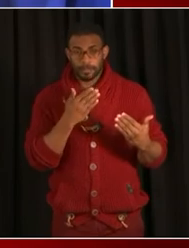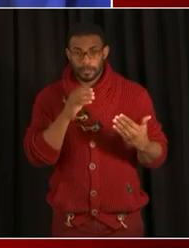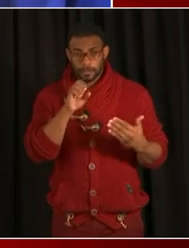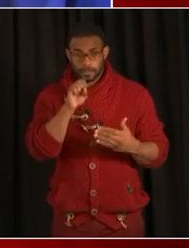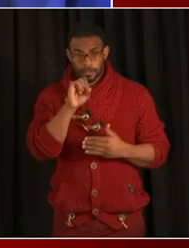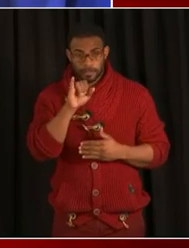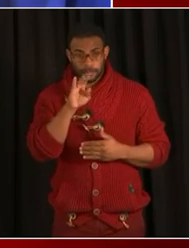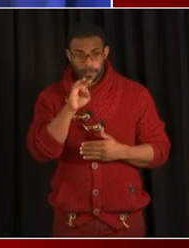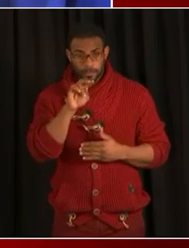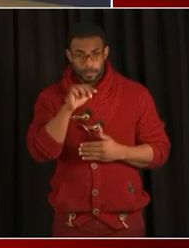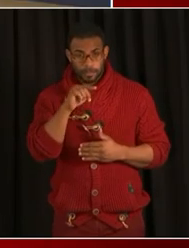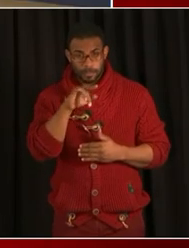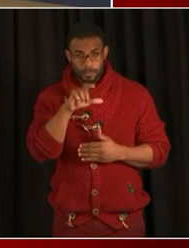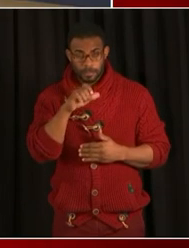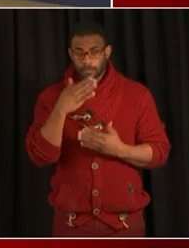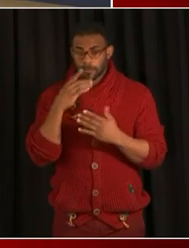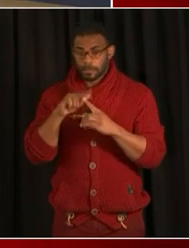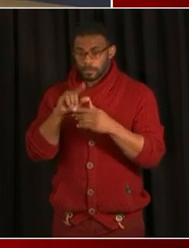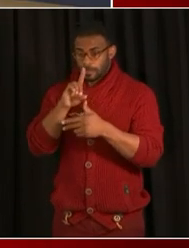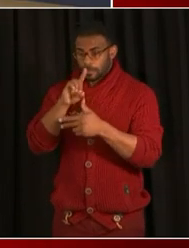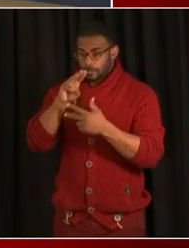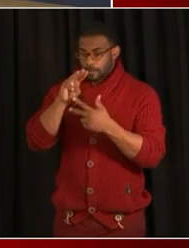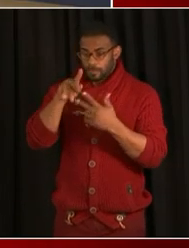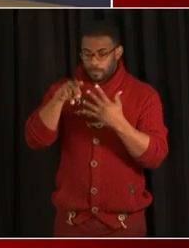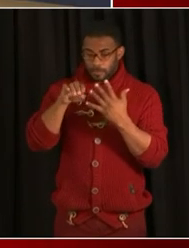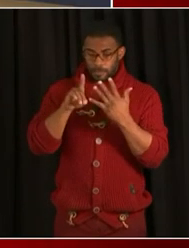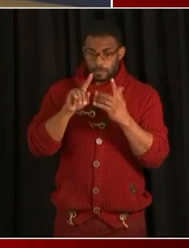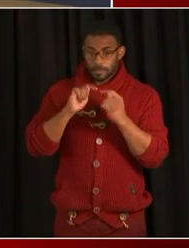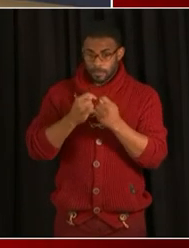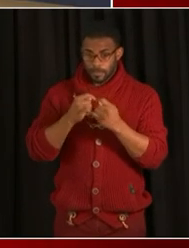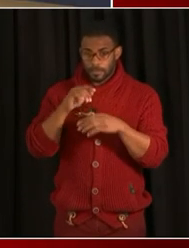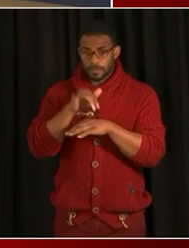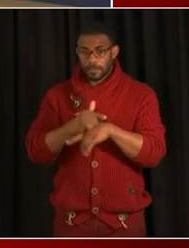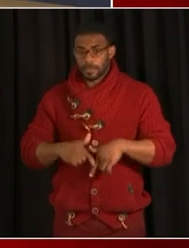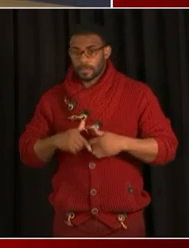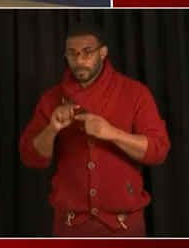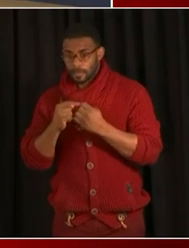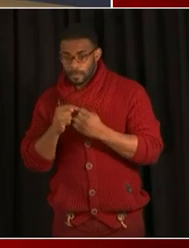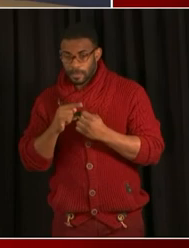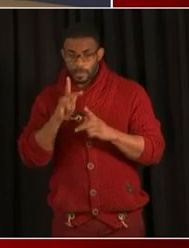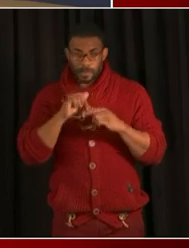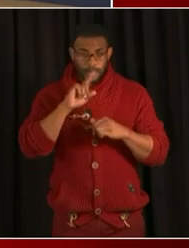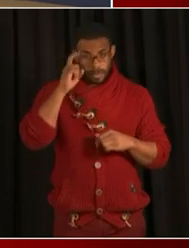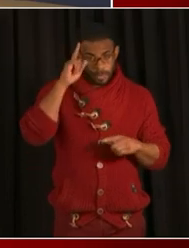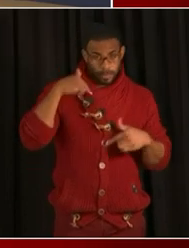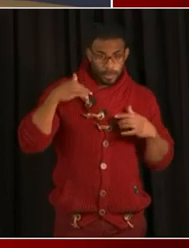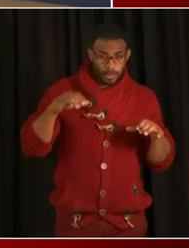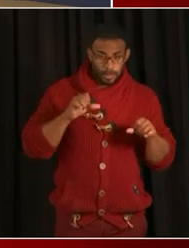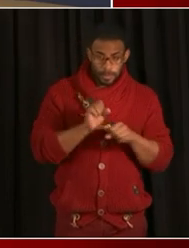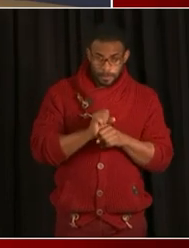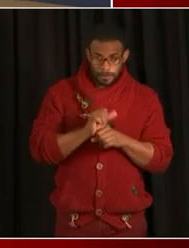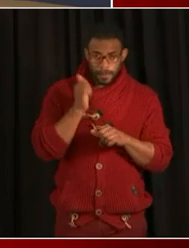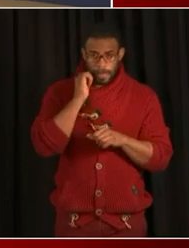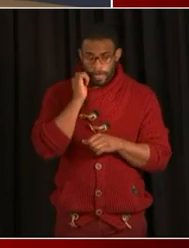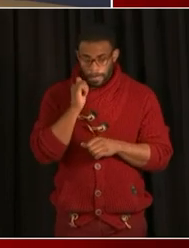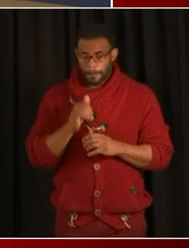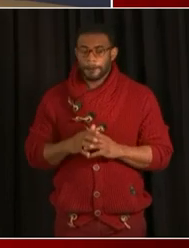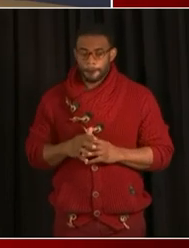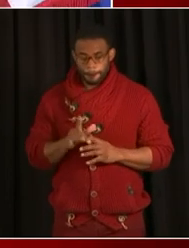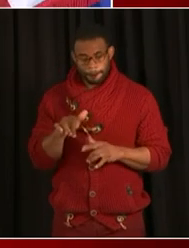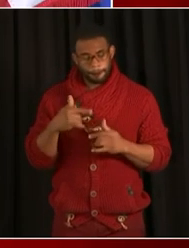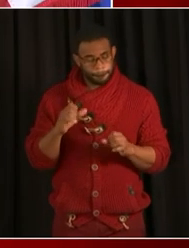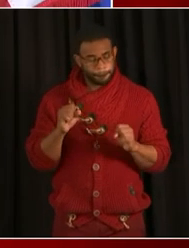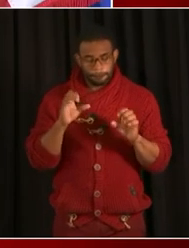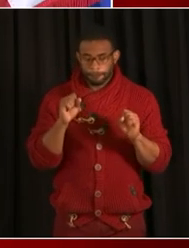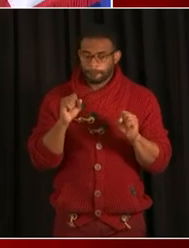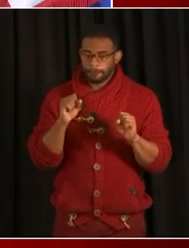Simangale, and really thank you to the DMPED team, the Nightlife team, the folks in government who have been doing the work day to day.